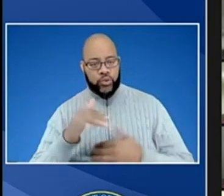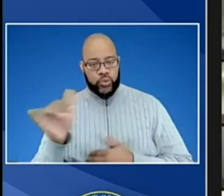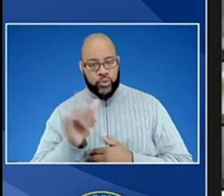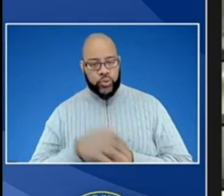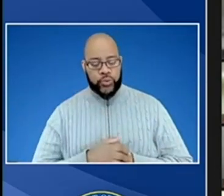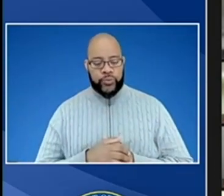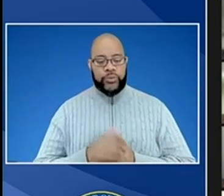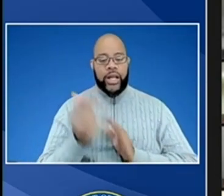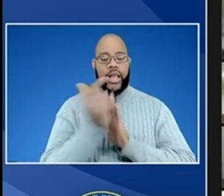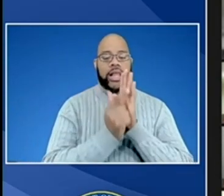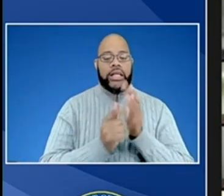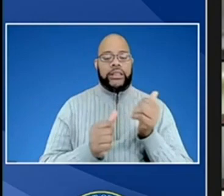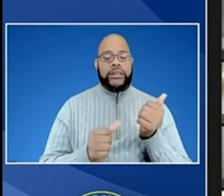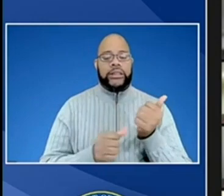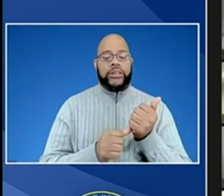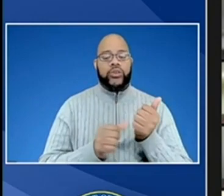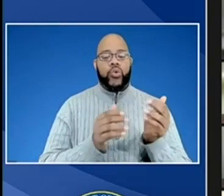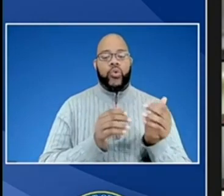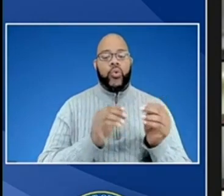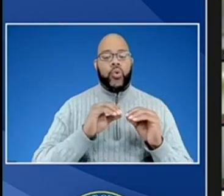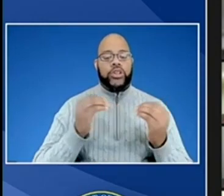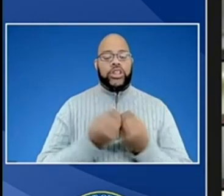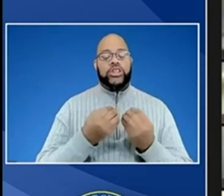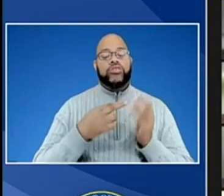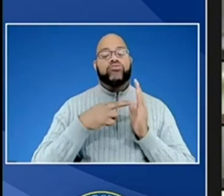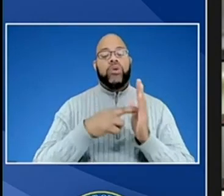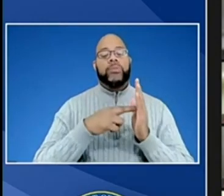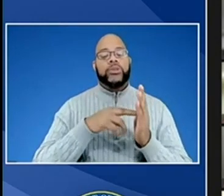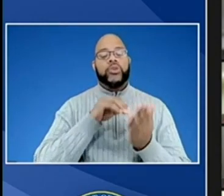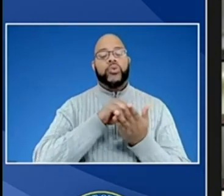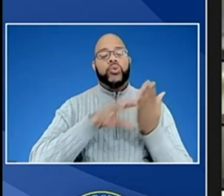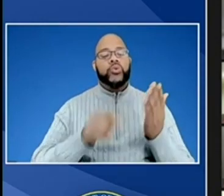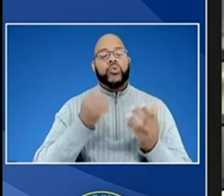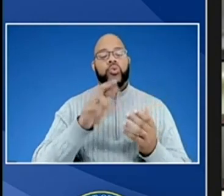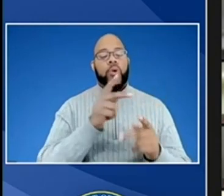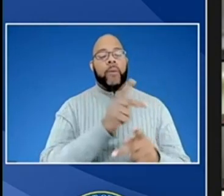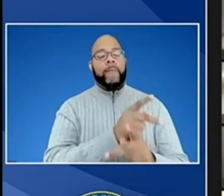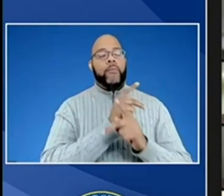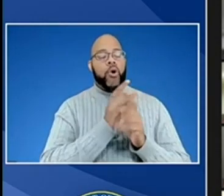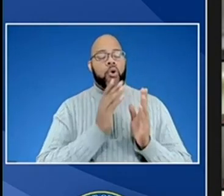Legal assistance organizations that represent students or borrowers.